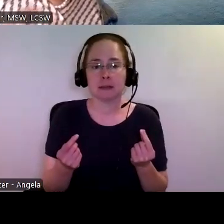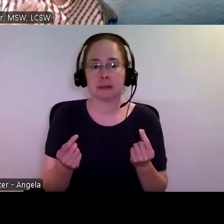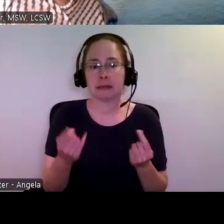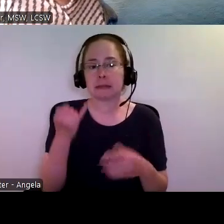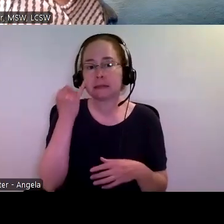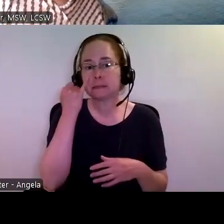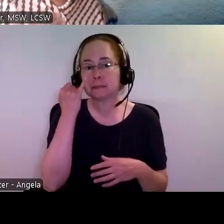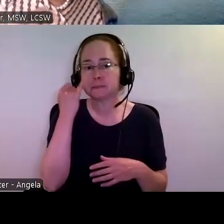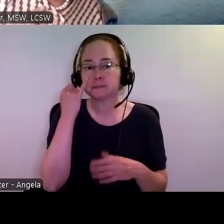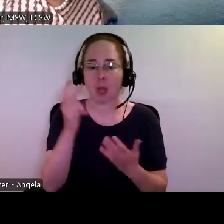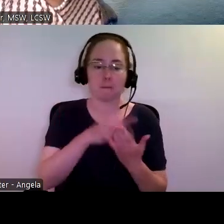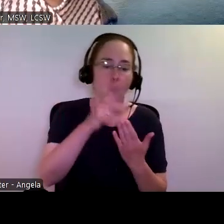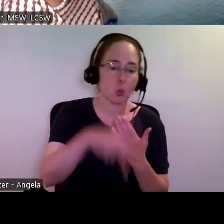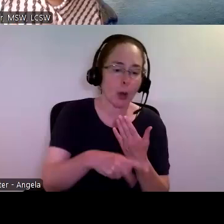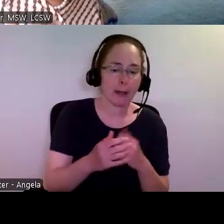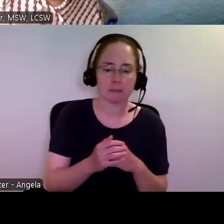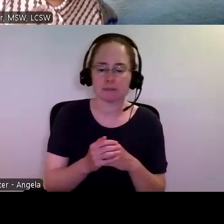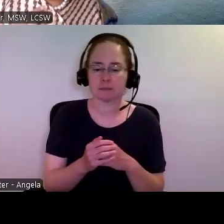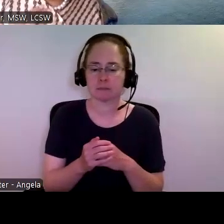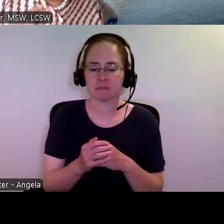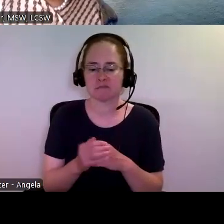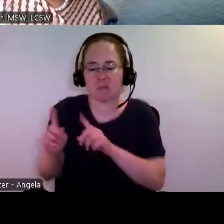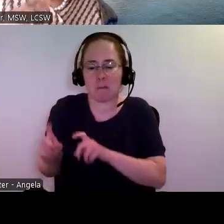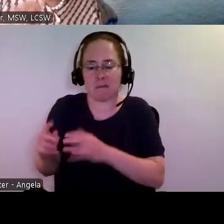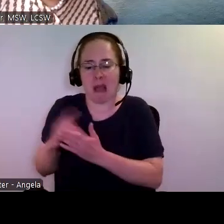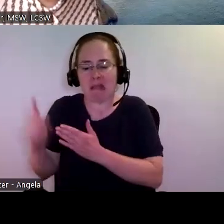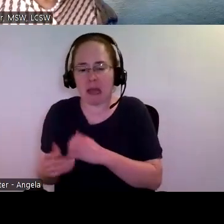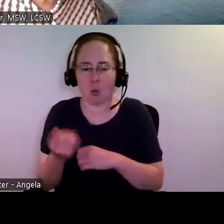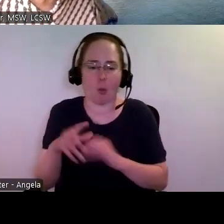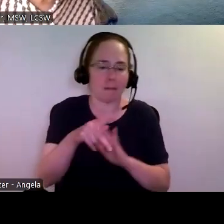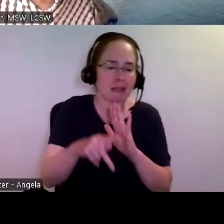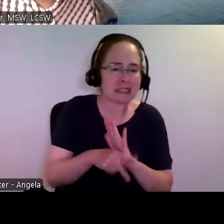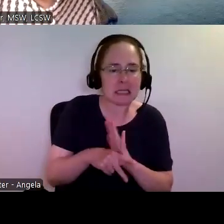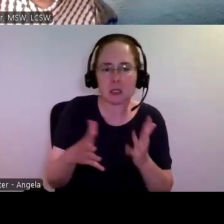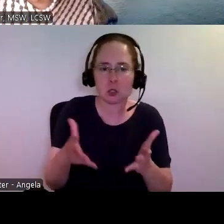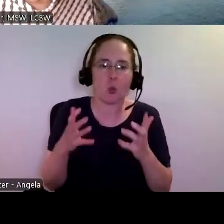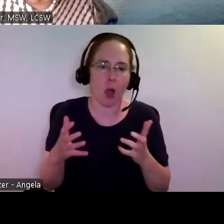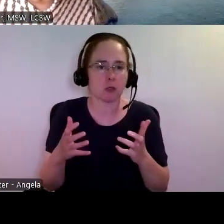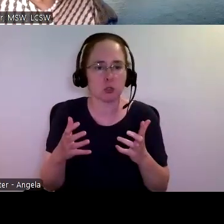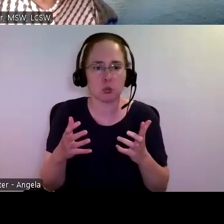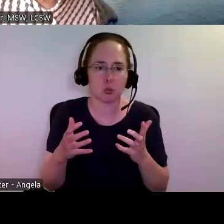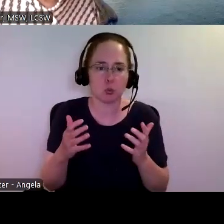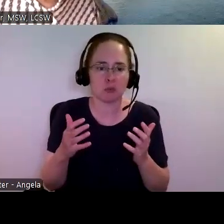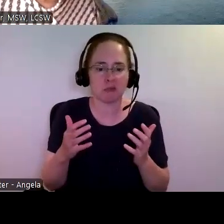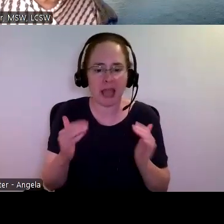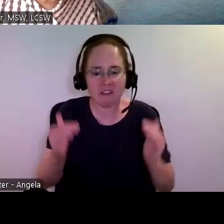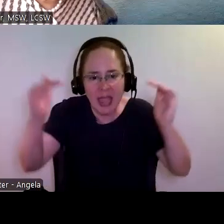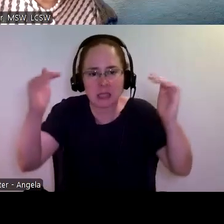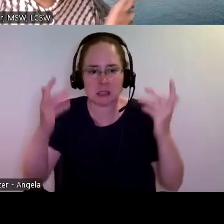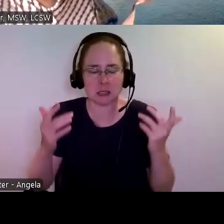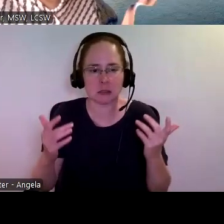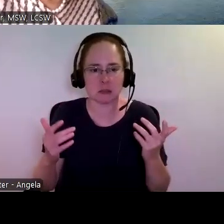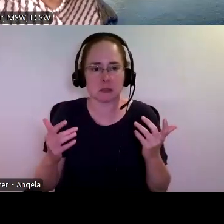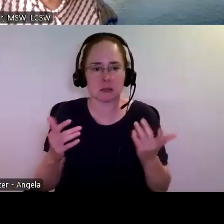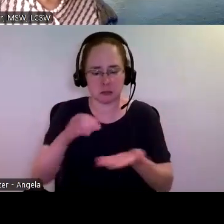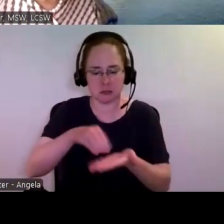a program or a pilot or a policy that you're looking to kind of advance, to put it